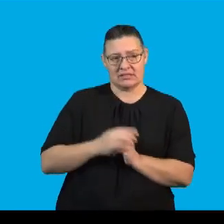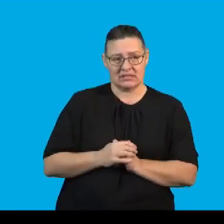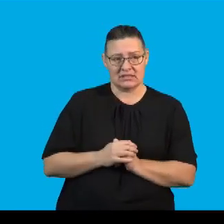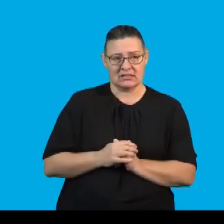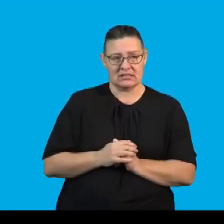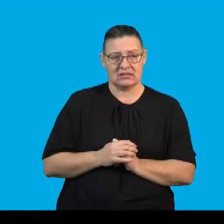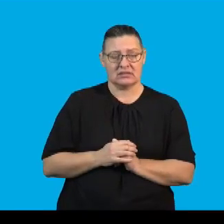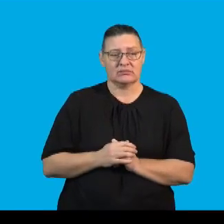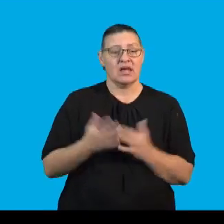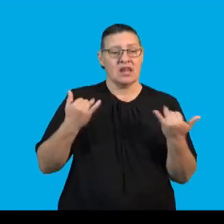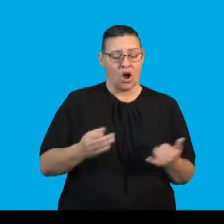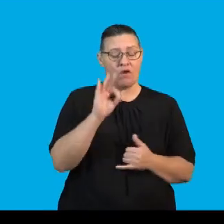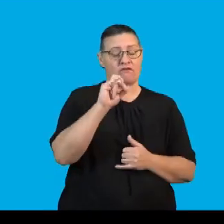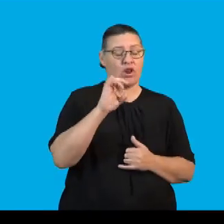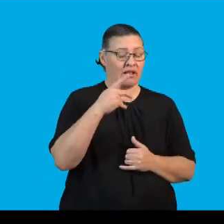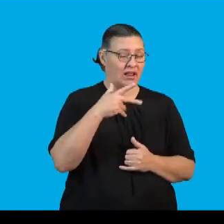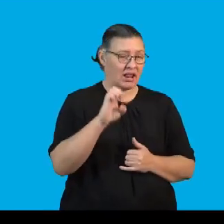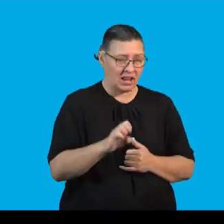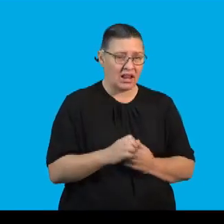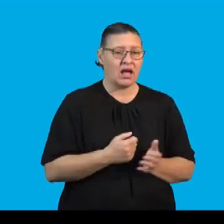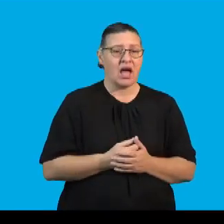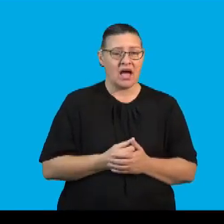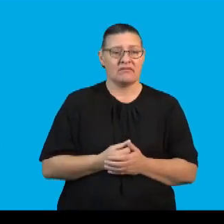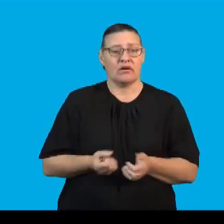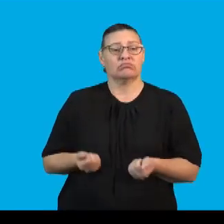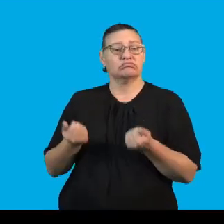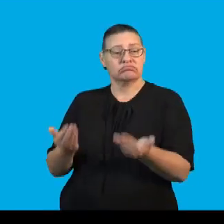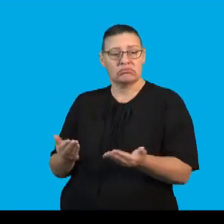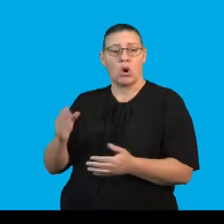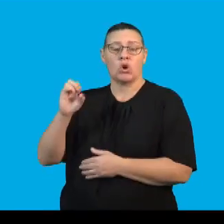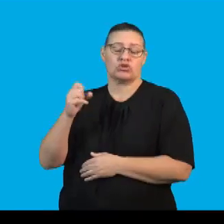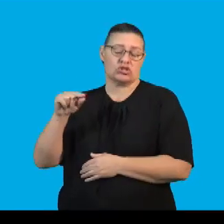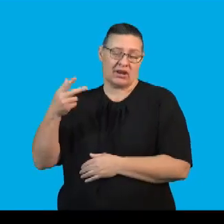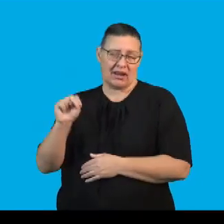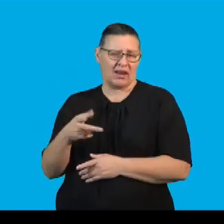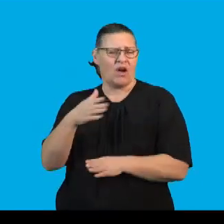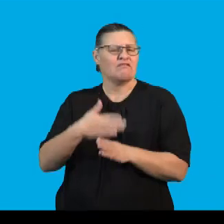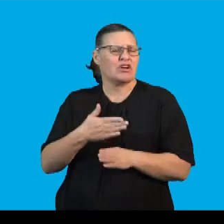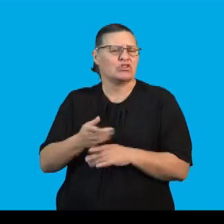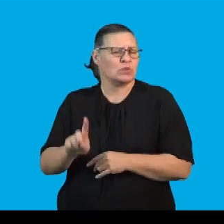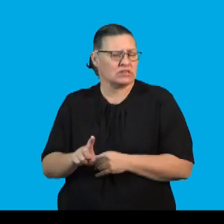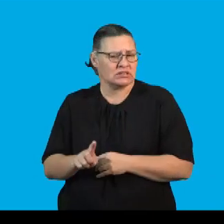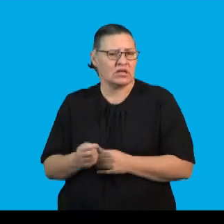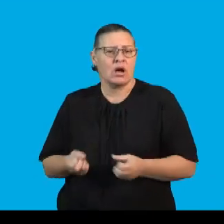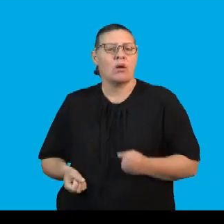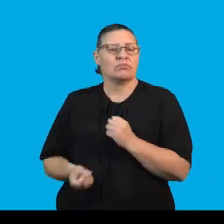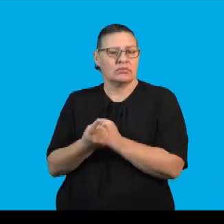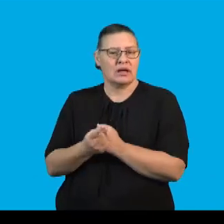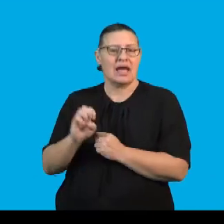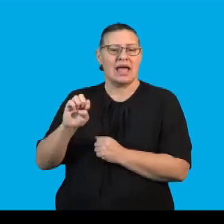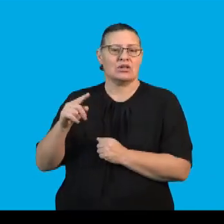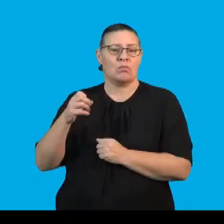follicle. Then we've got the follicle, which is Graafian, secretes estrogen. What is the function?